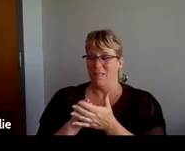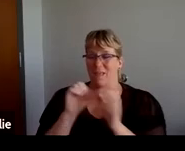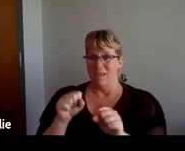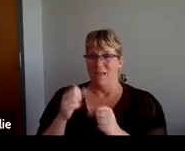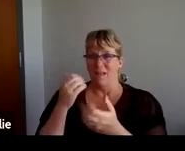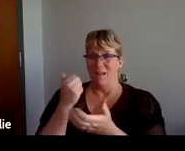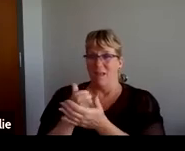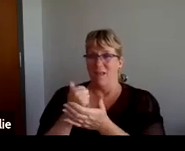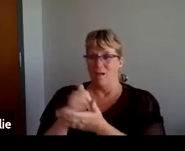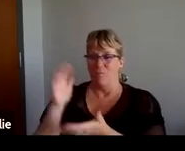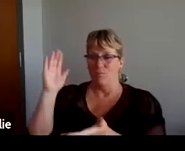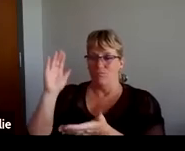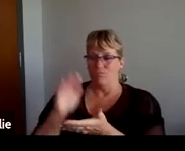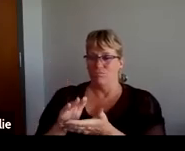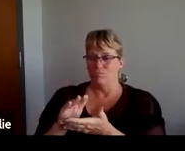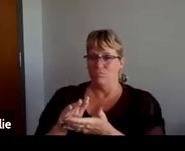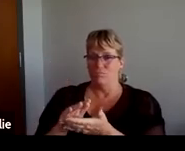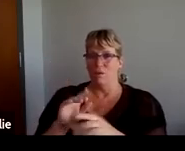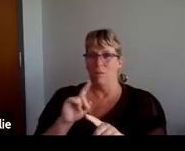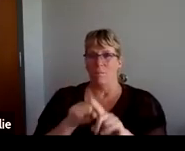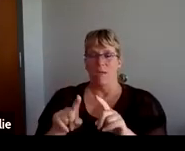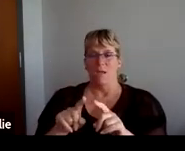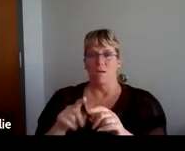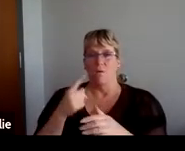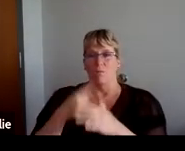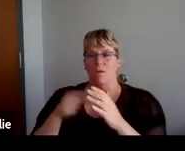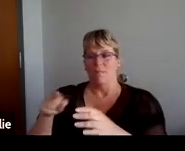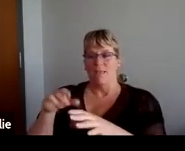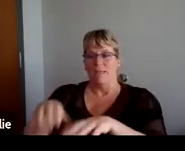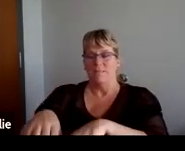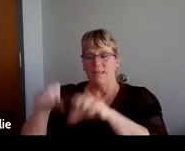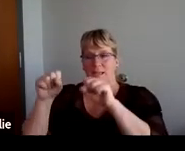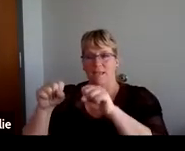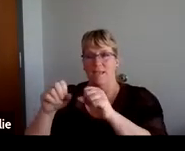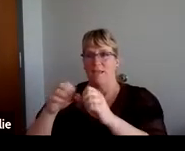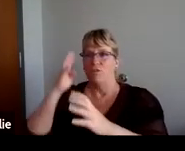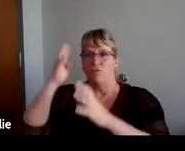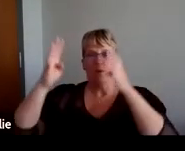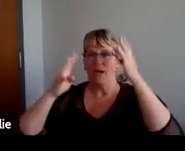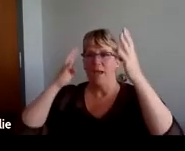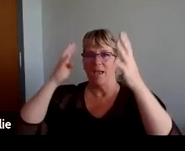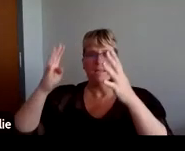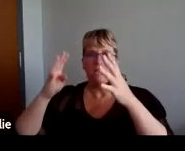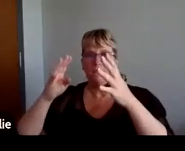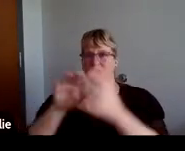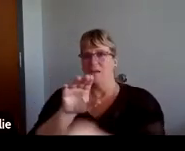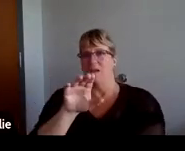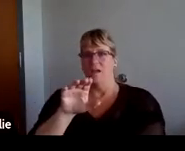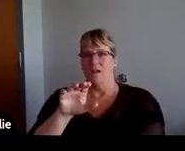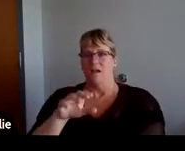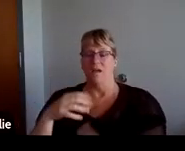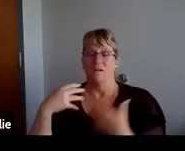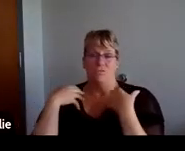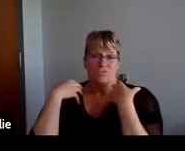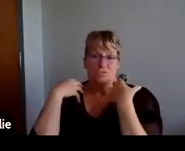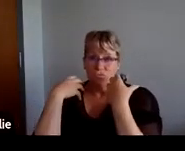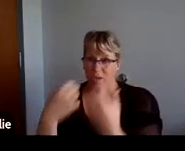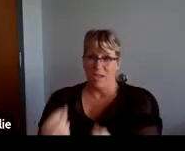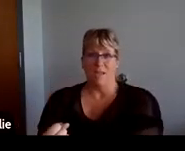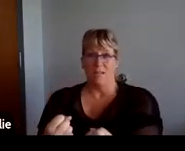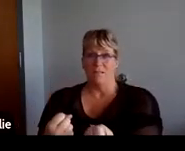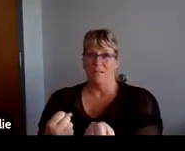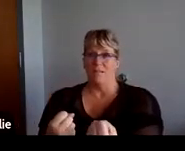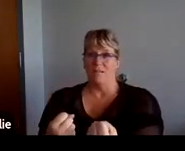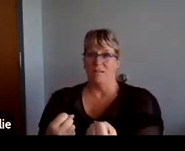that dopamine overtake for the individual just creates this kind of superhuman strength, which is very,